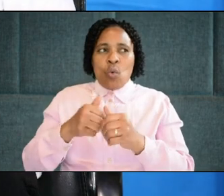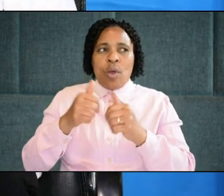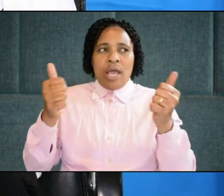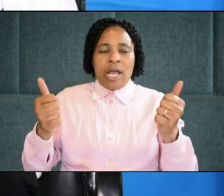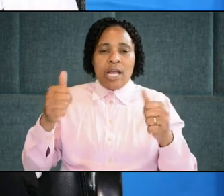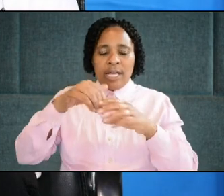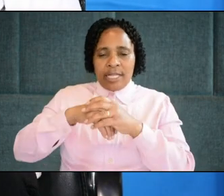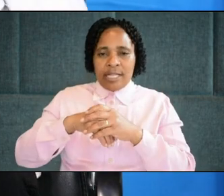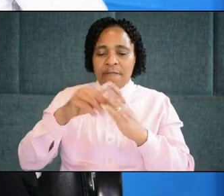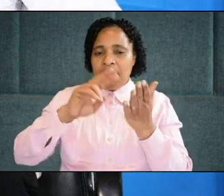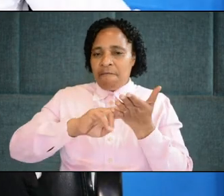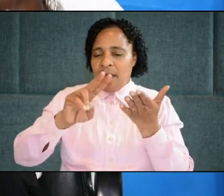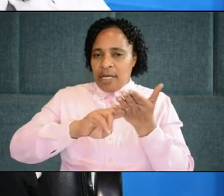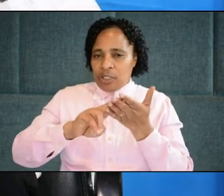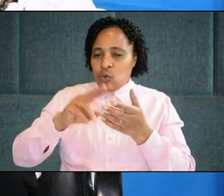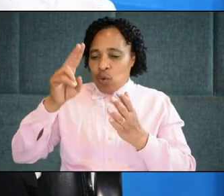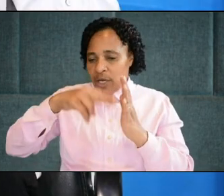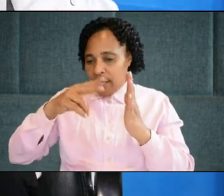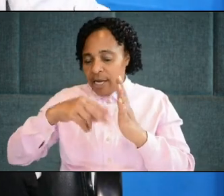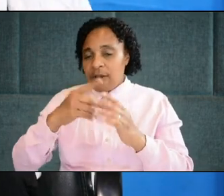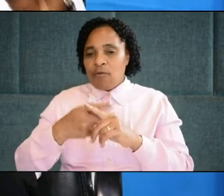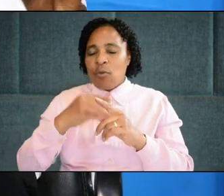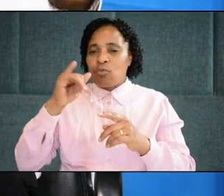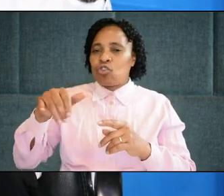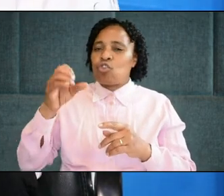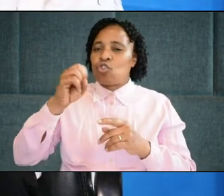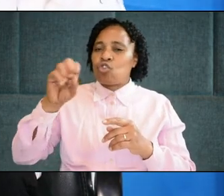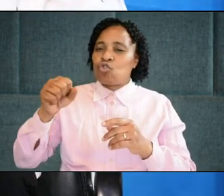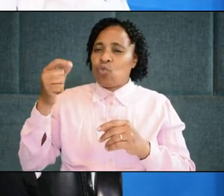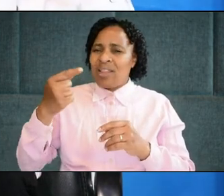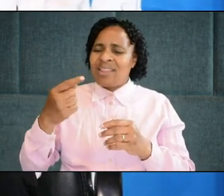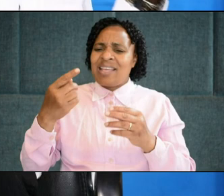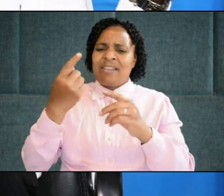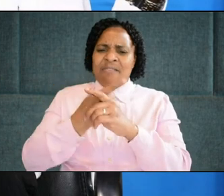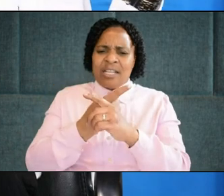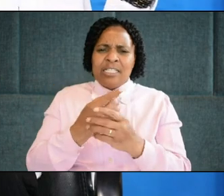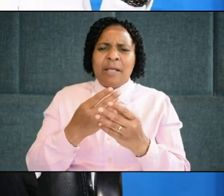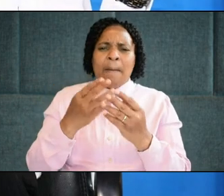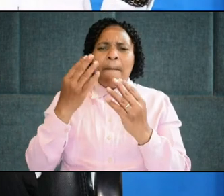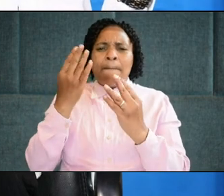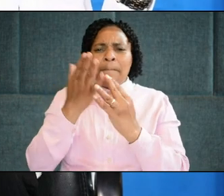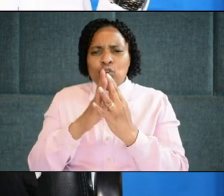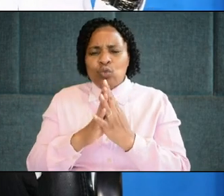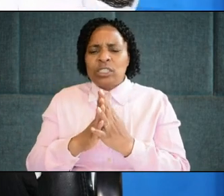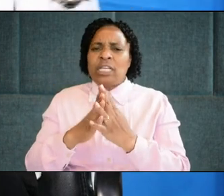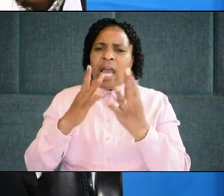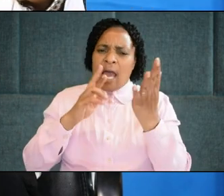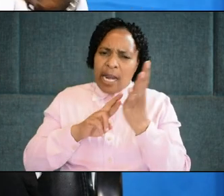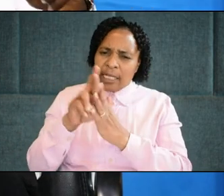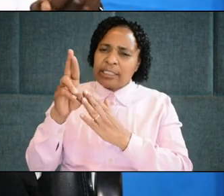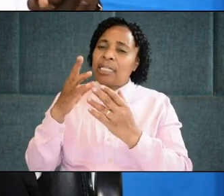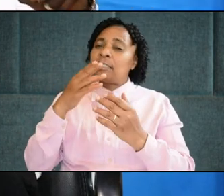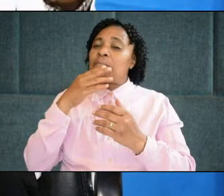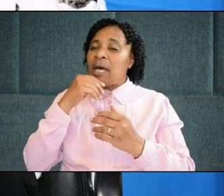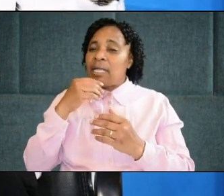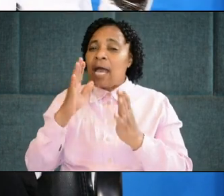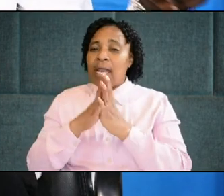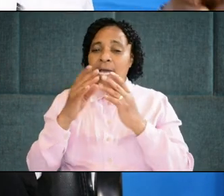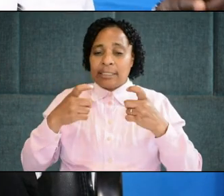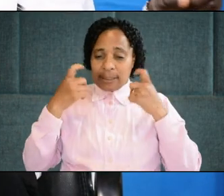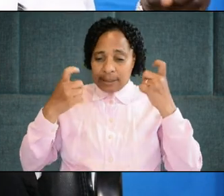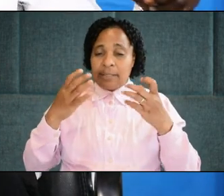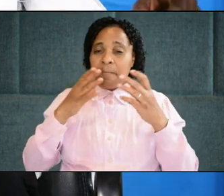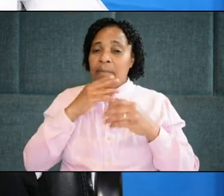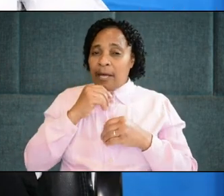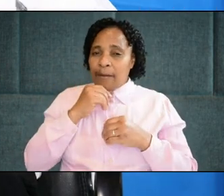in the verse you read us from us from Joshua, the difference between a righteous man and a wicked man is not that the righteous man does not sin, but